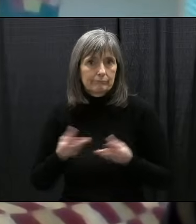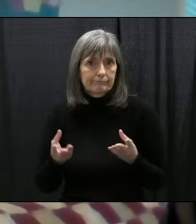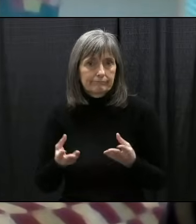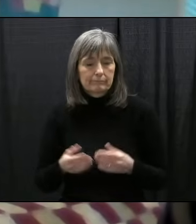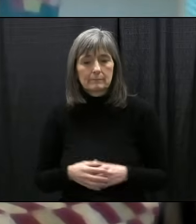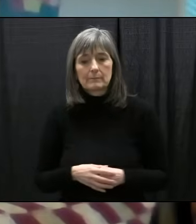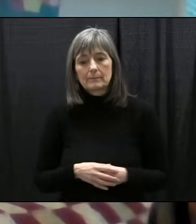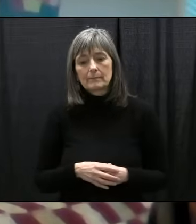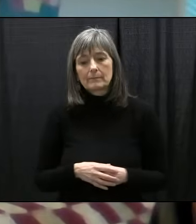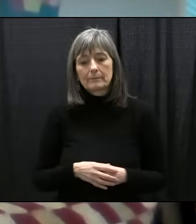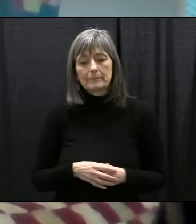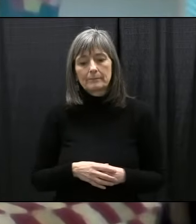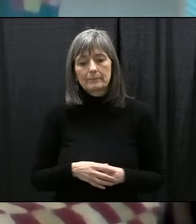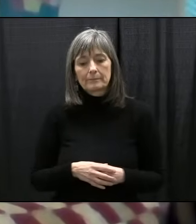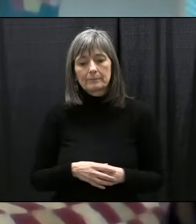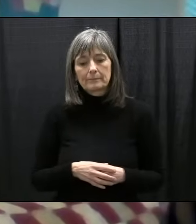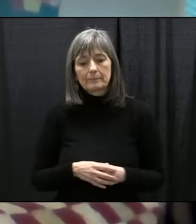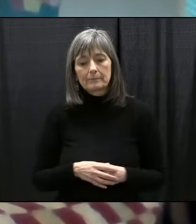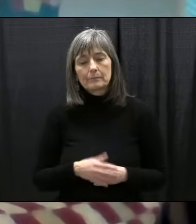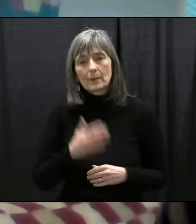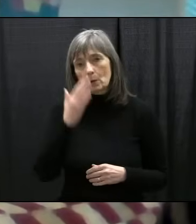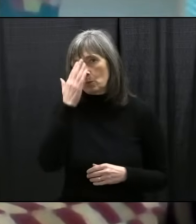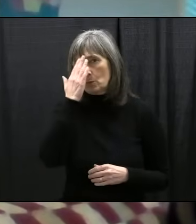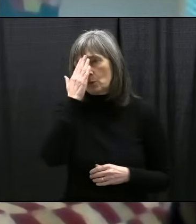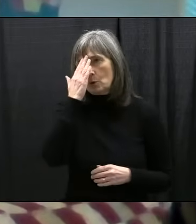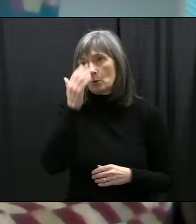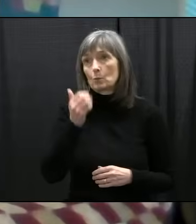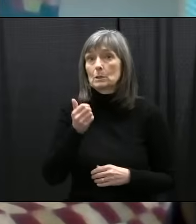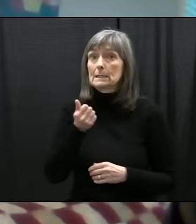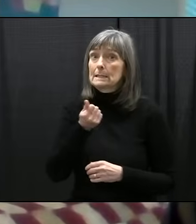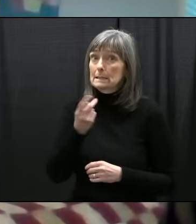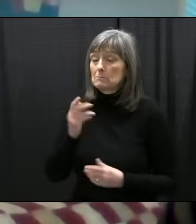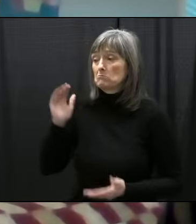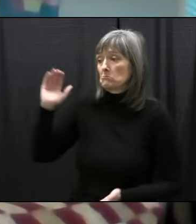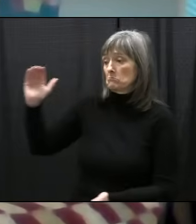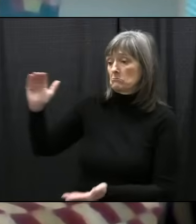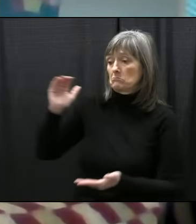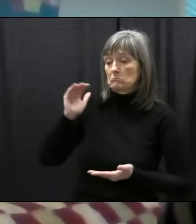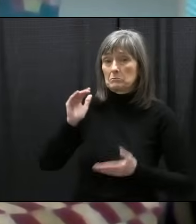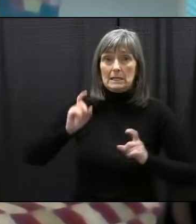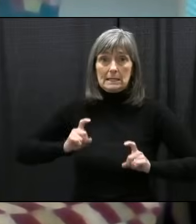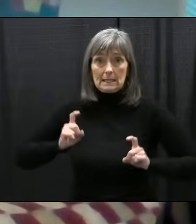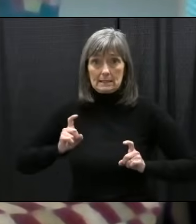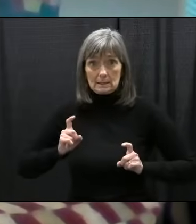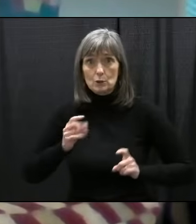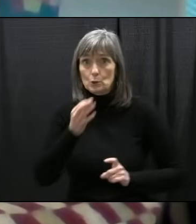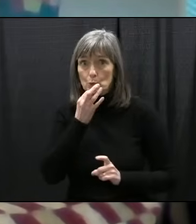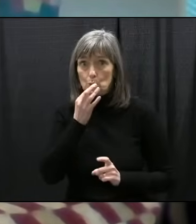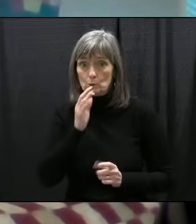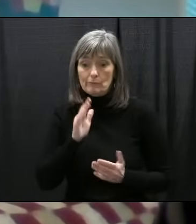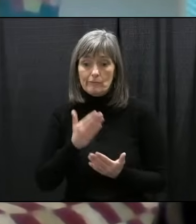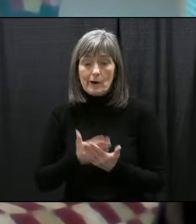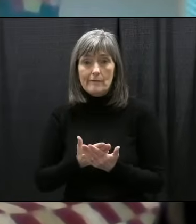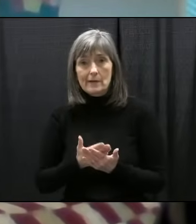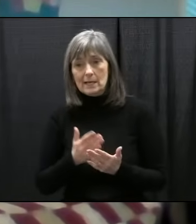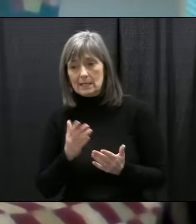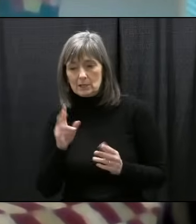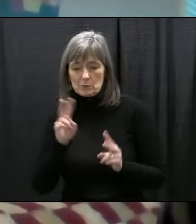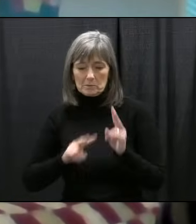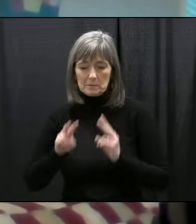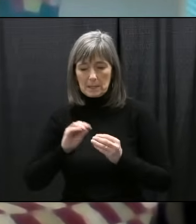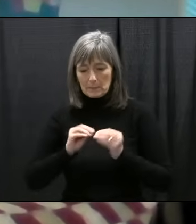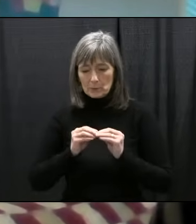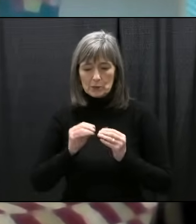We do have quite a number of tests coming in the near future, so we certainly will look at how best to